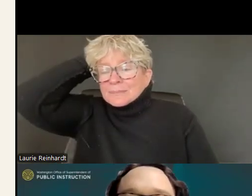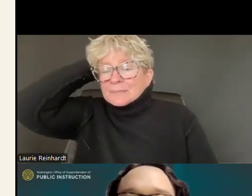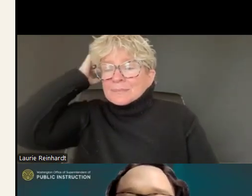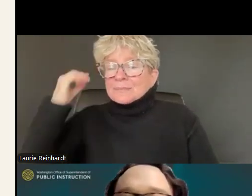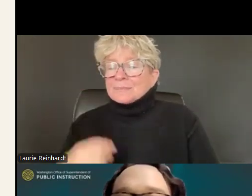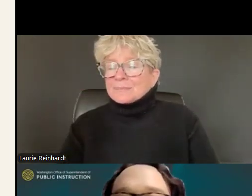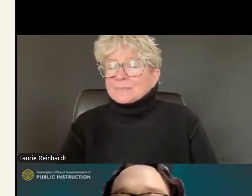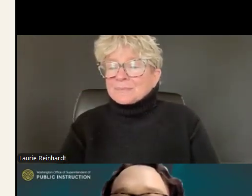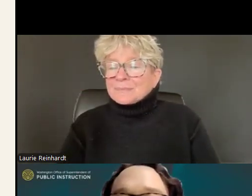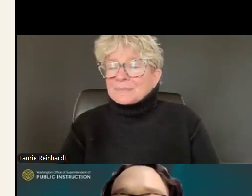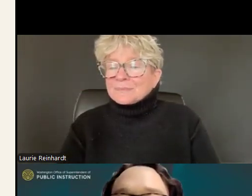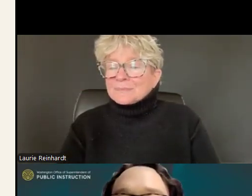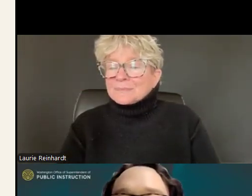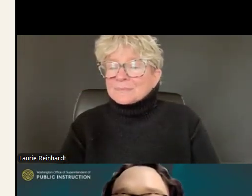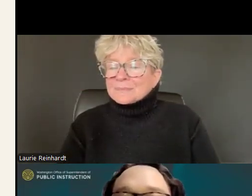Yeah, so I'm going to move on to the